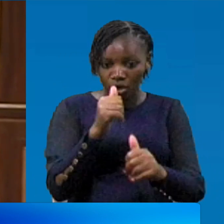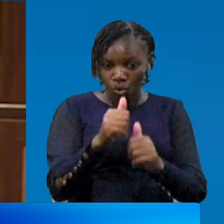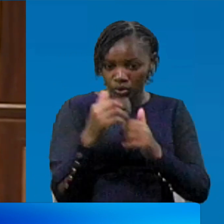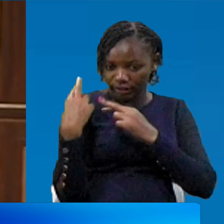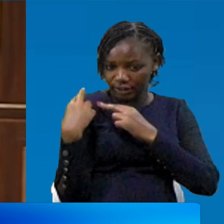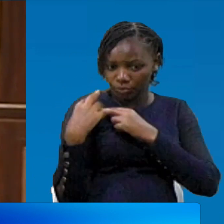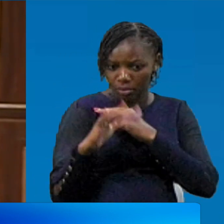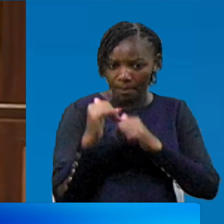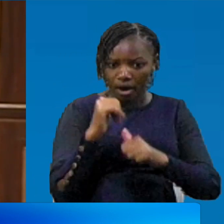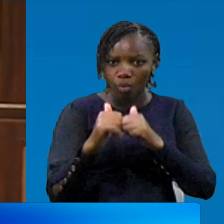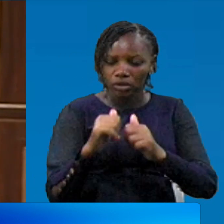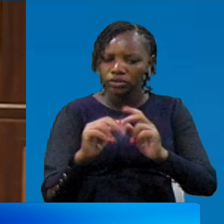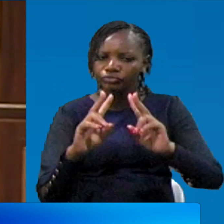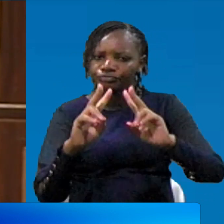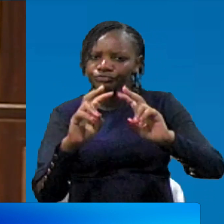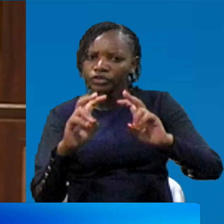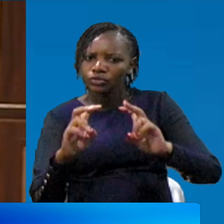track